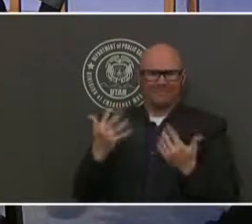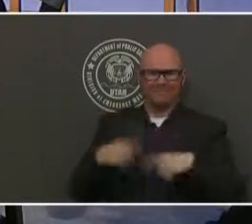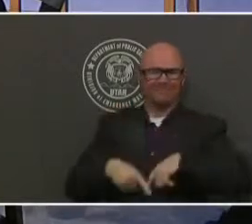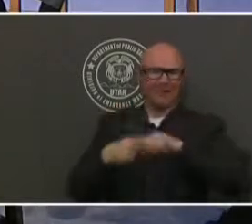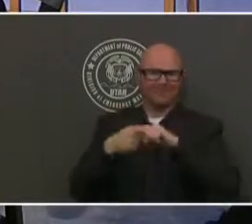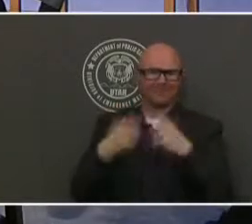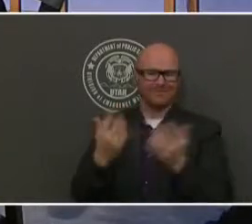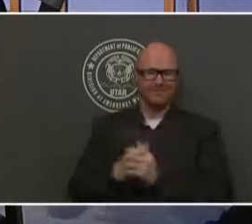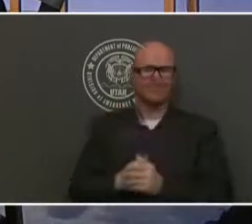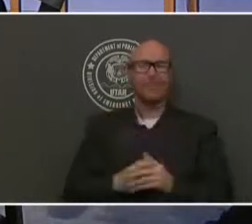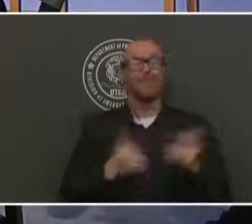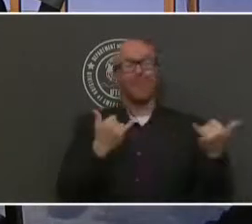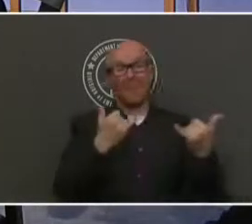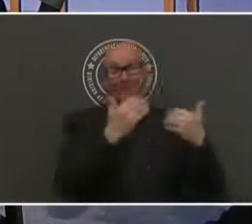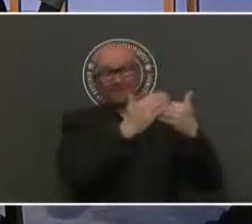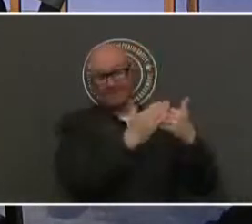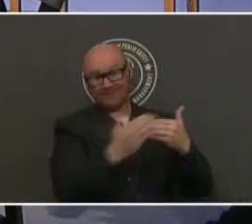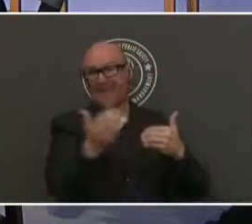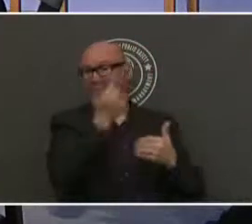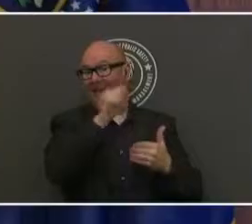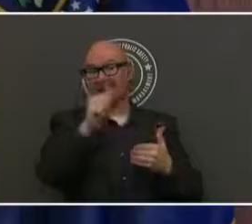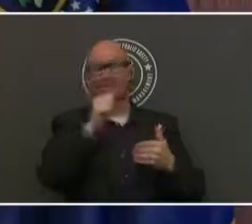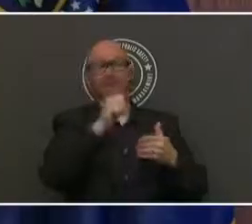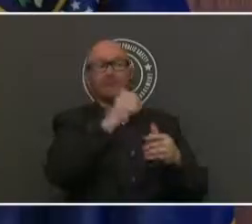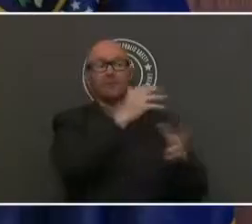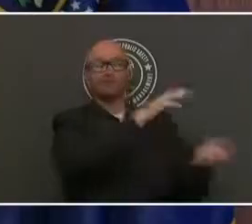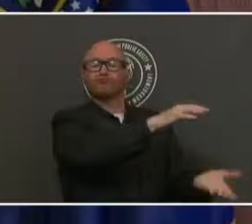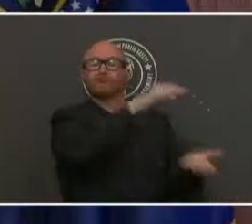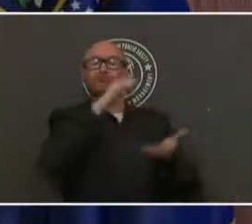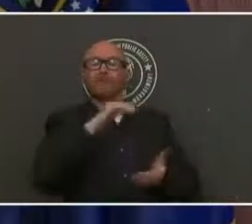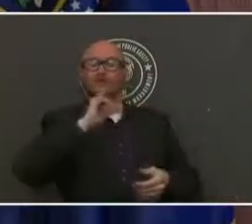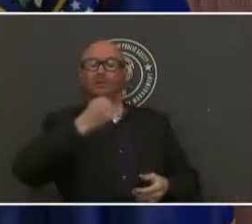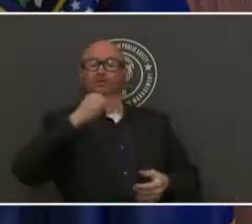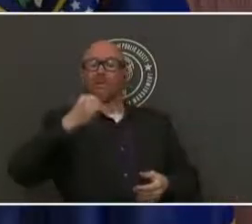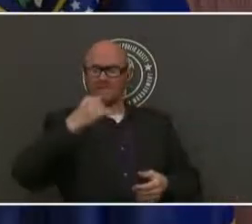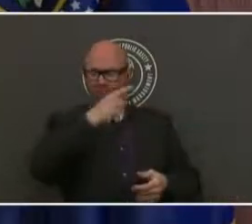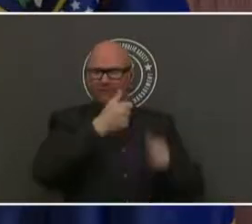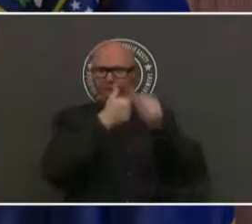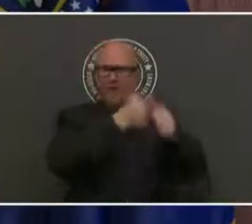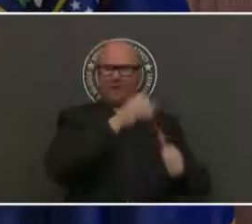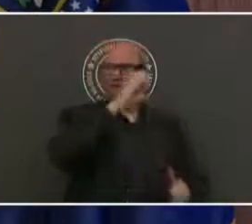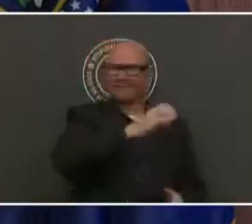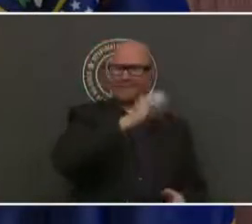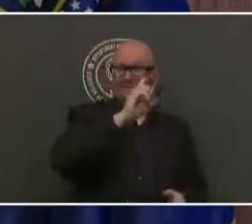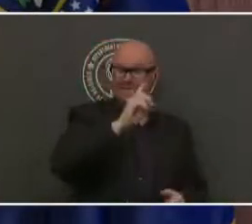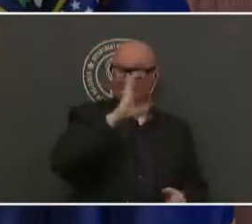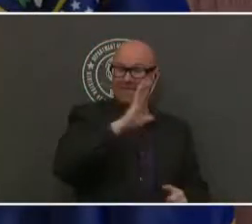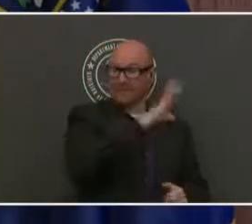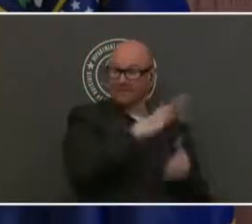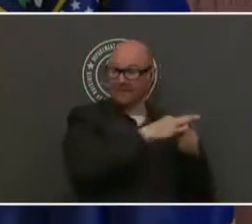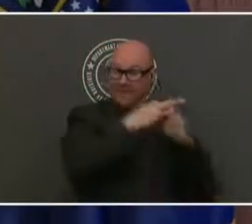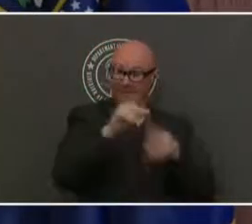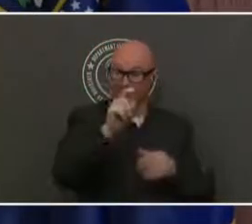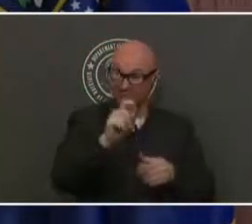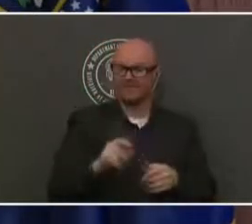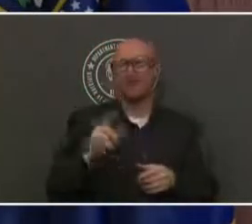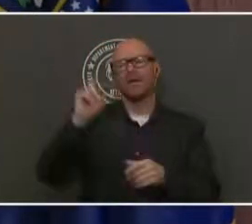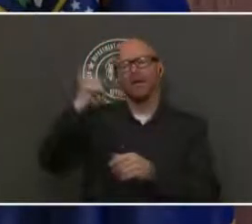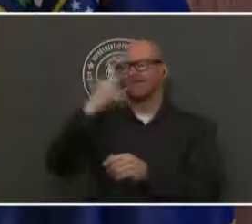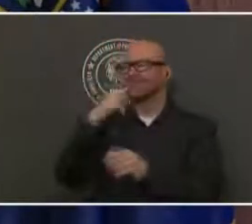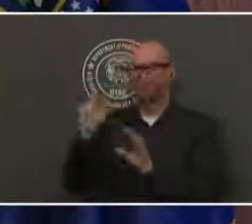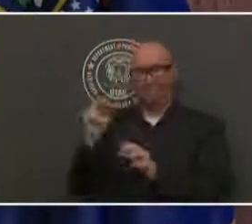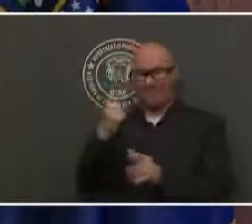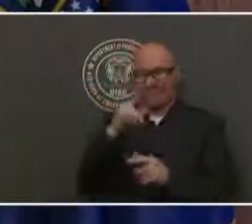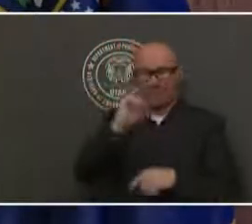to abide by CDC guidelines? Well, they're not sending any more Johnson & Johnson to the states until this issue is resolved.